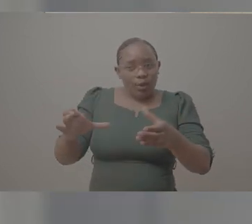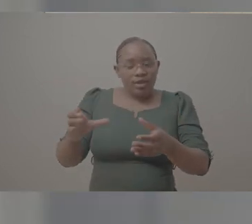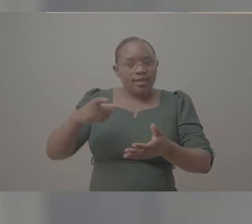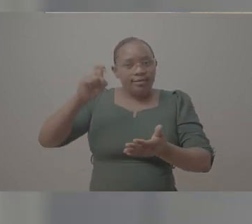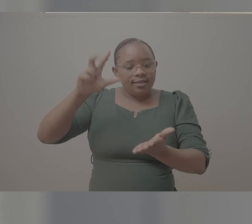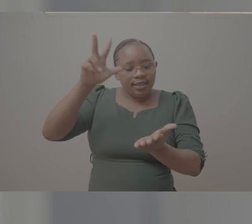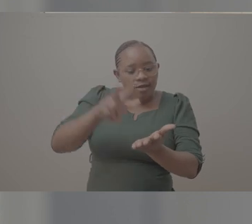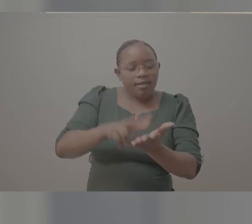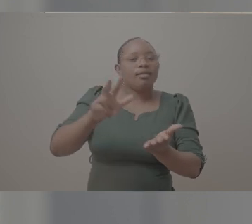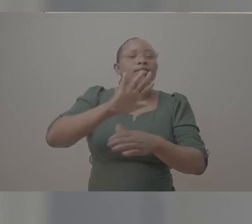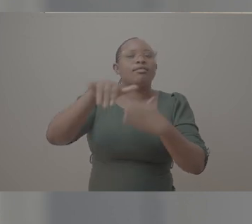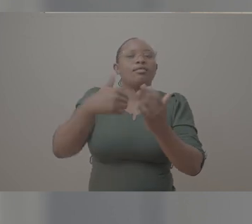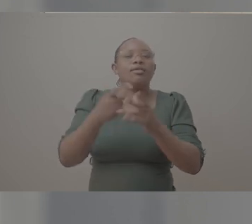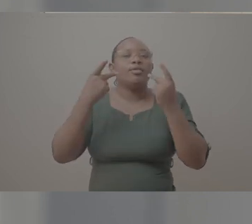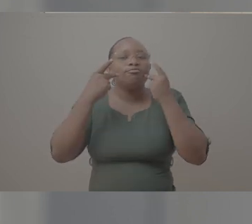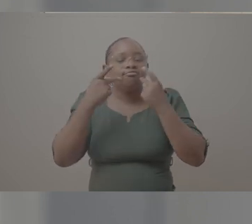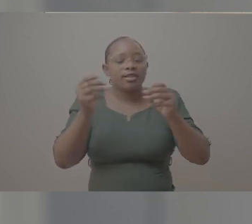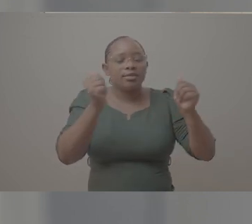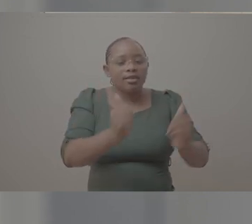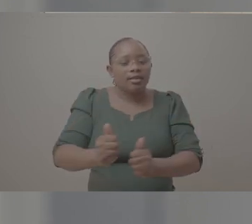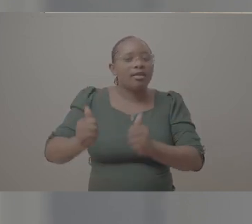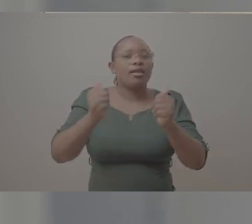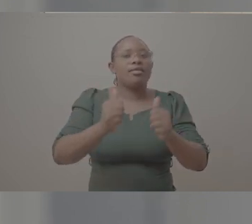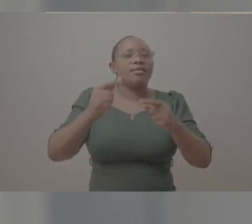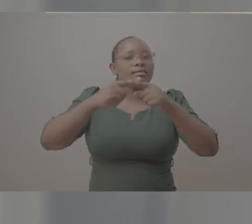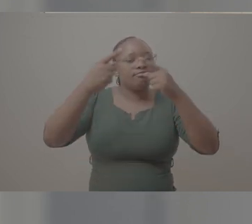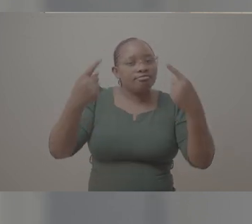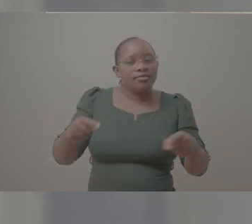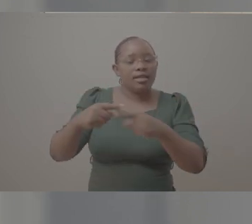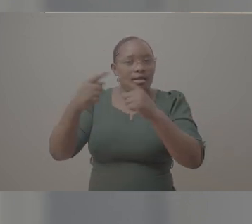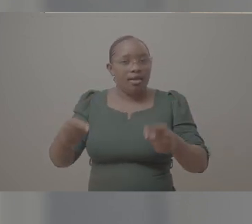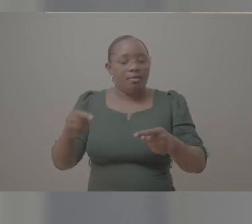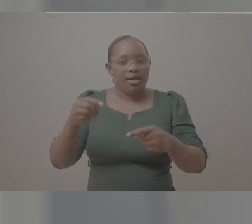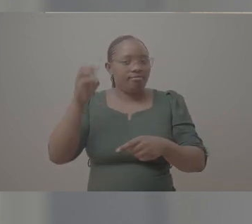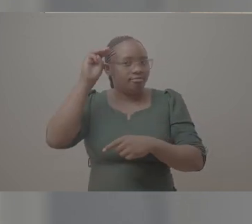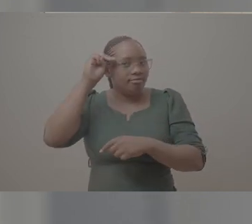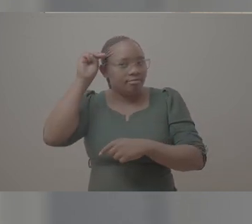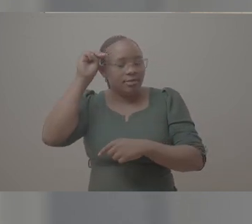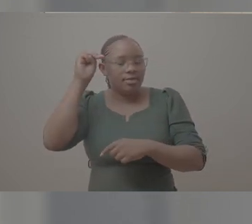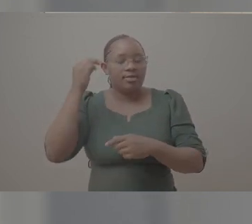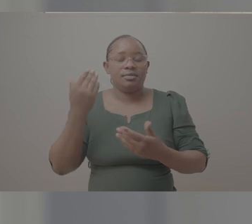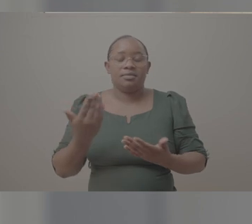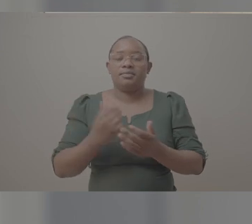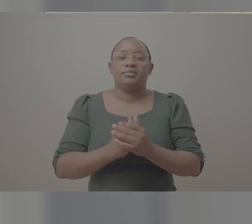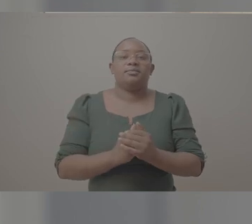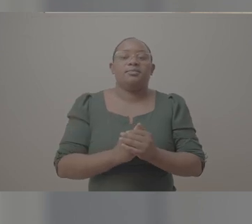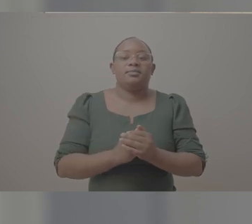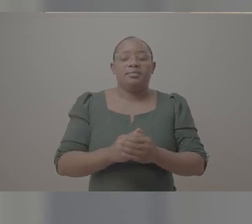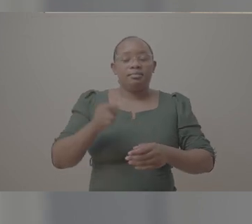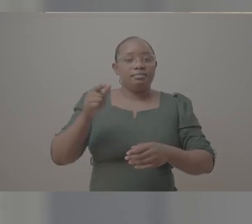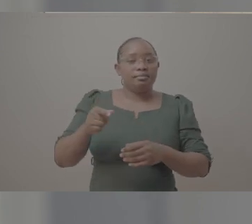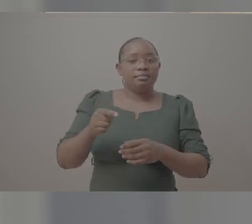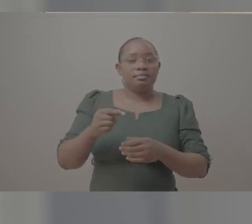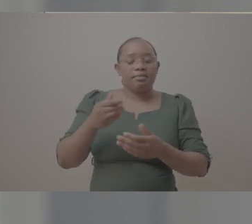this committee that approves all procurement activities that are undertaken in the ministry.